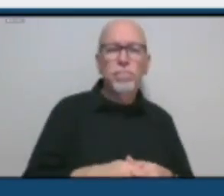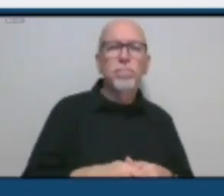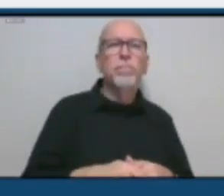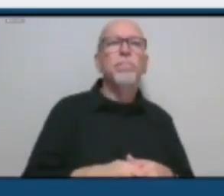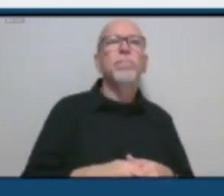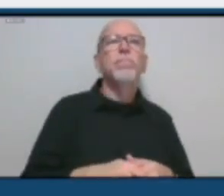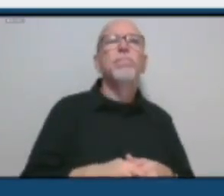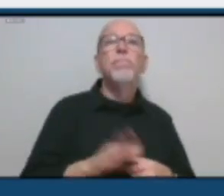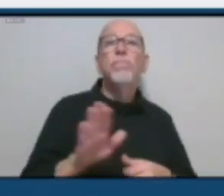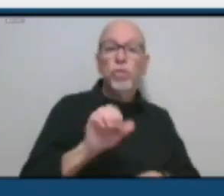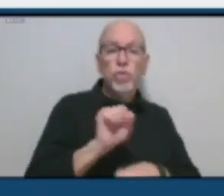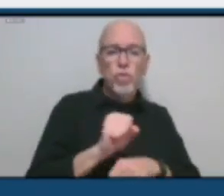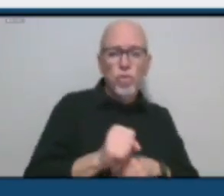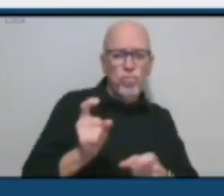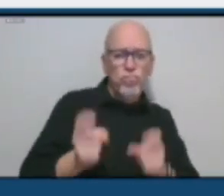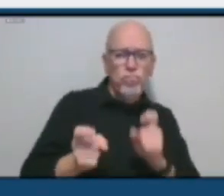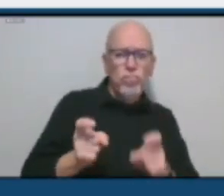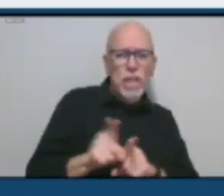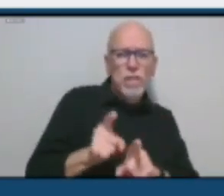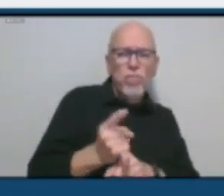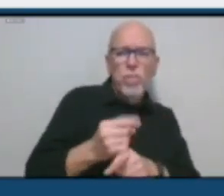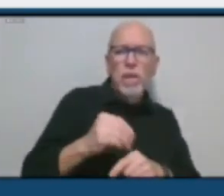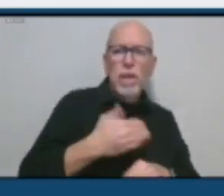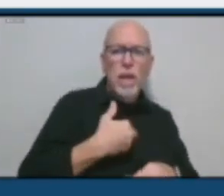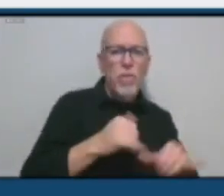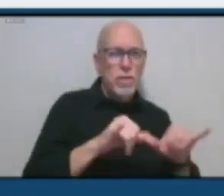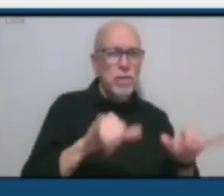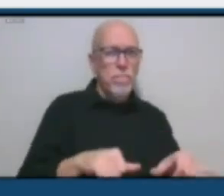adjusted as appropriate in our system.